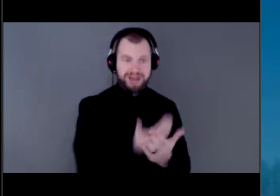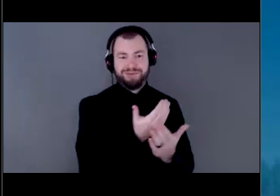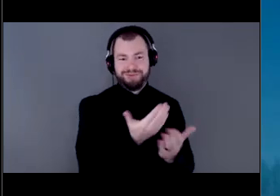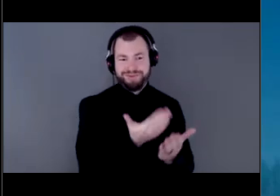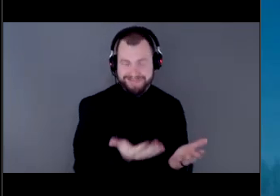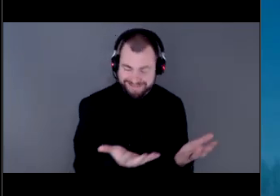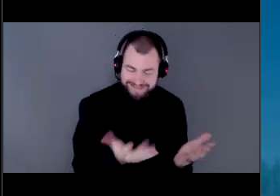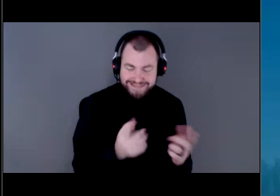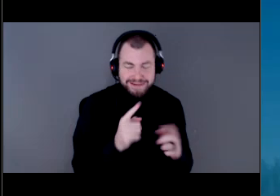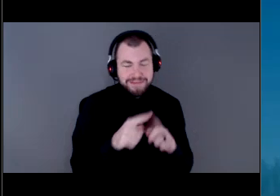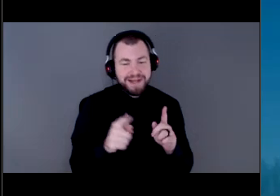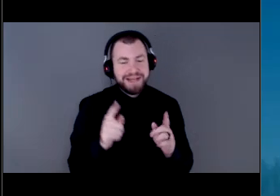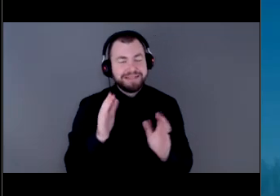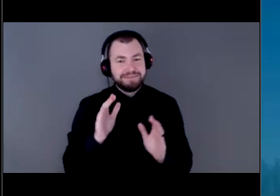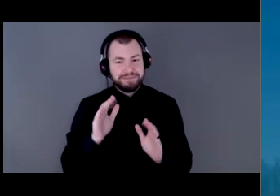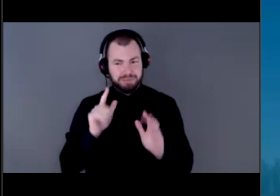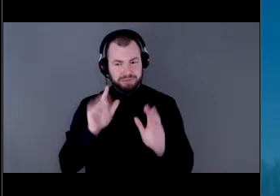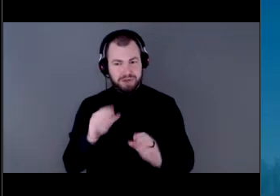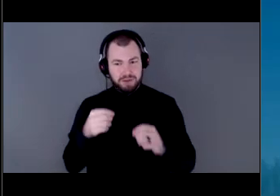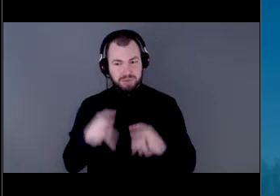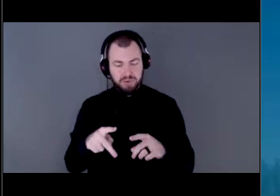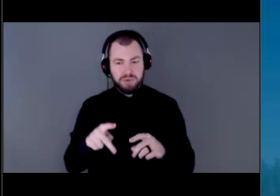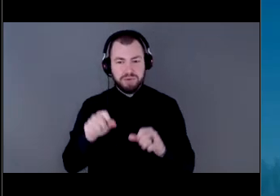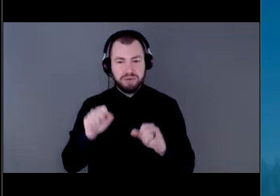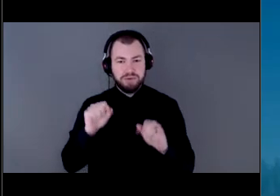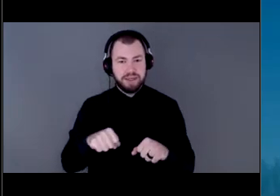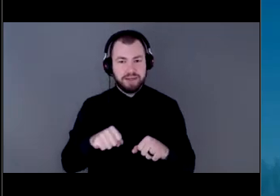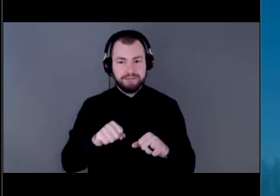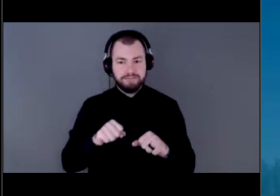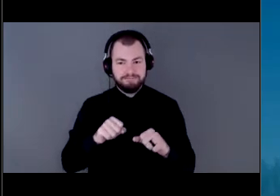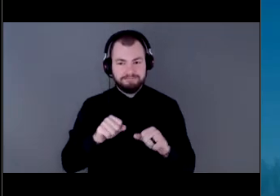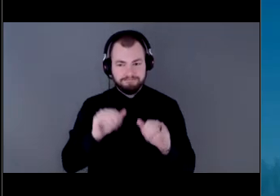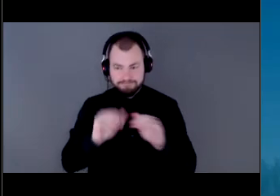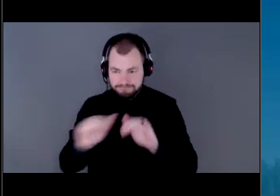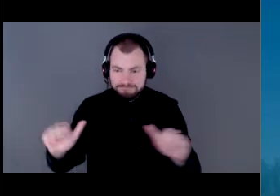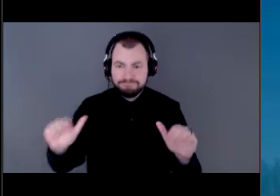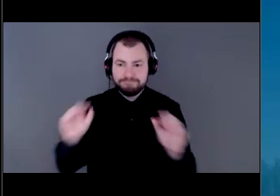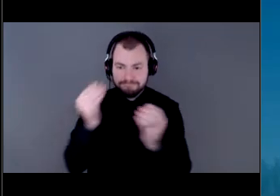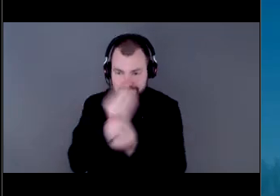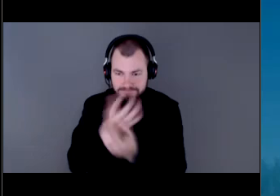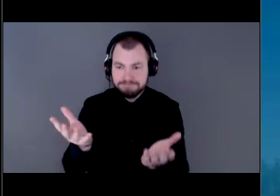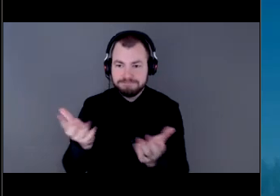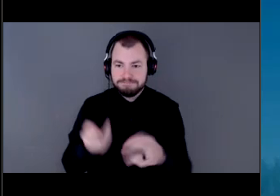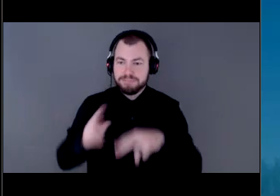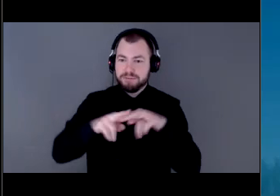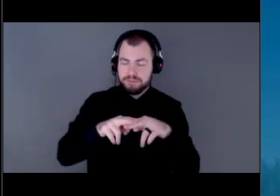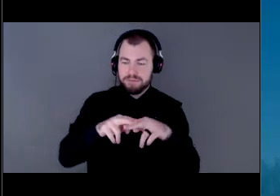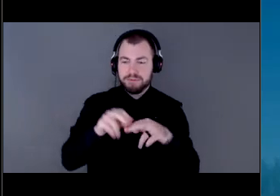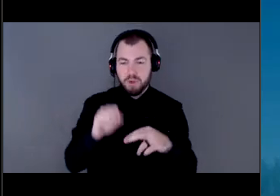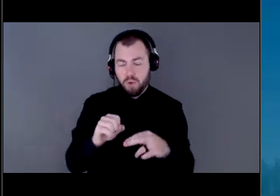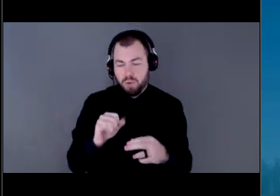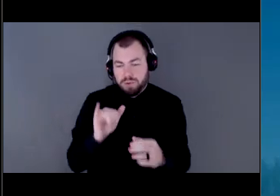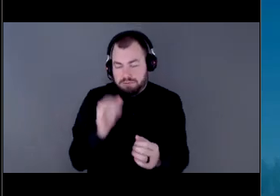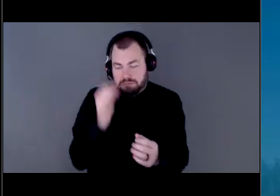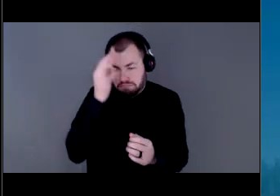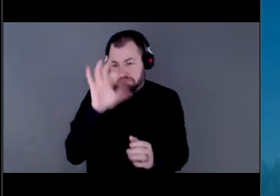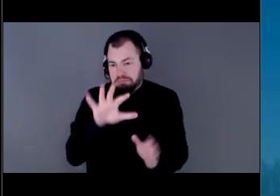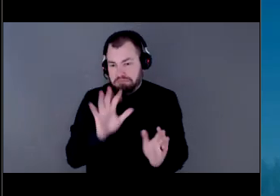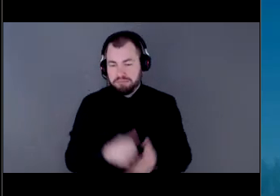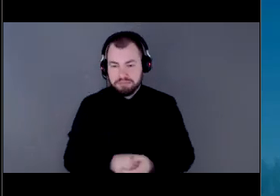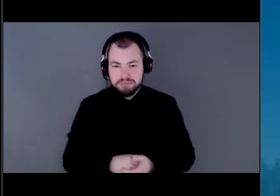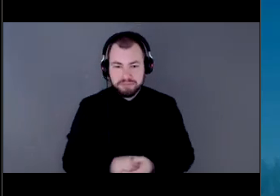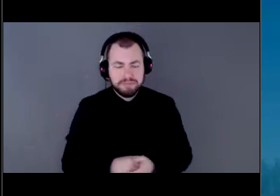like a real opportunity to get the word out there better. So just a thought. Yeah, well, thank you for